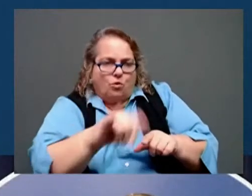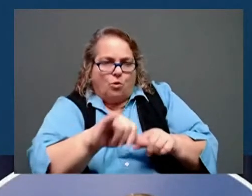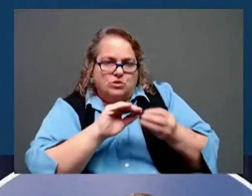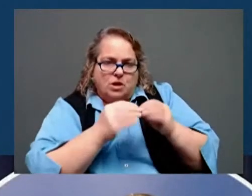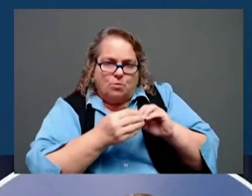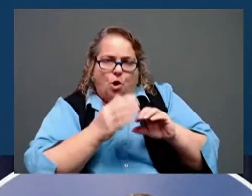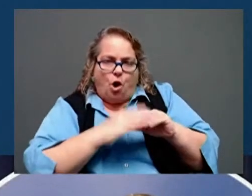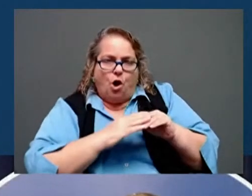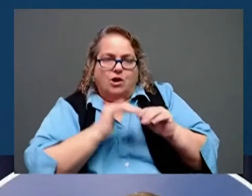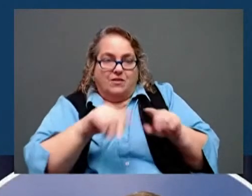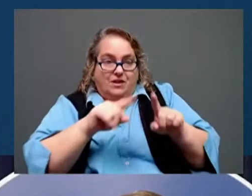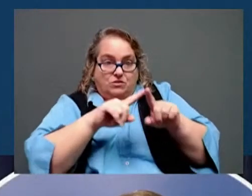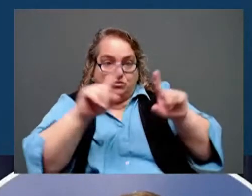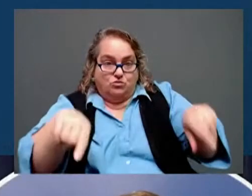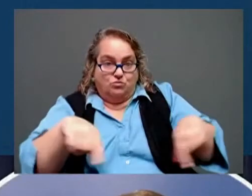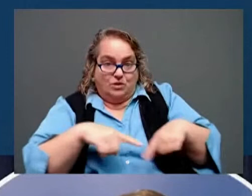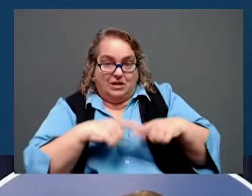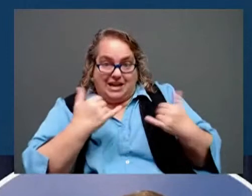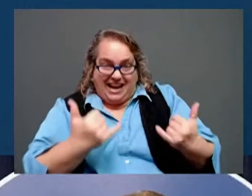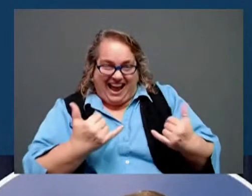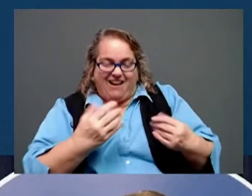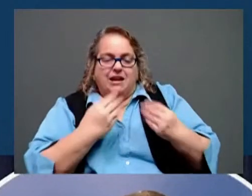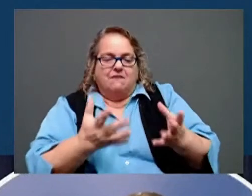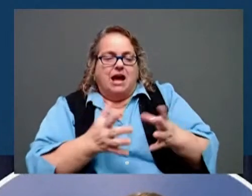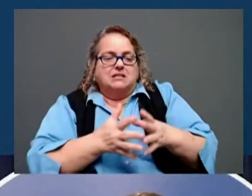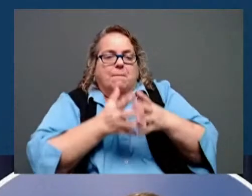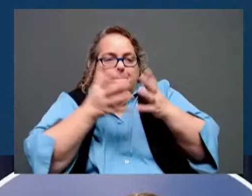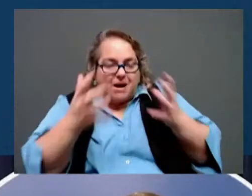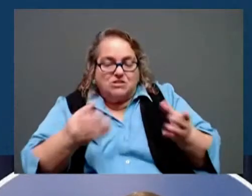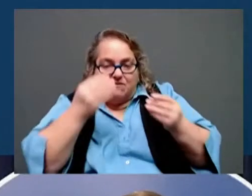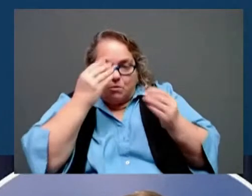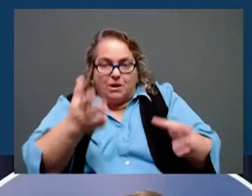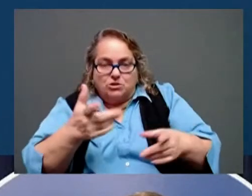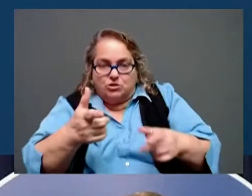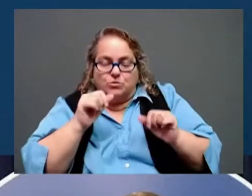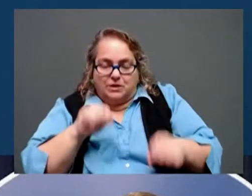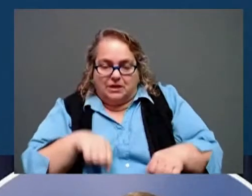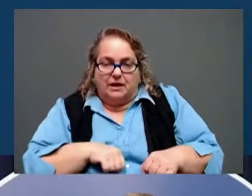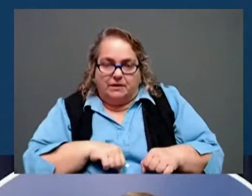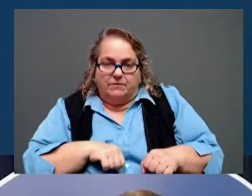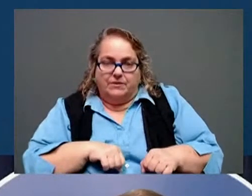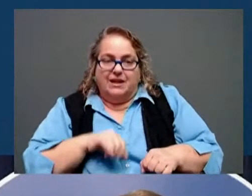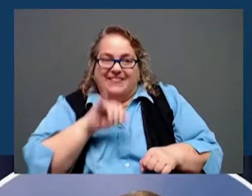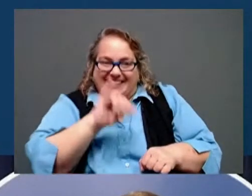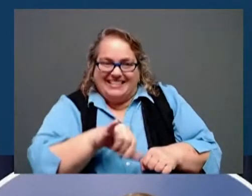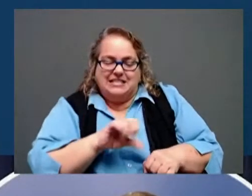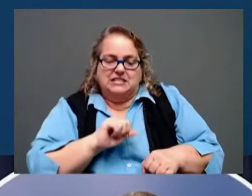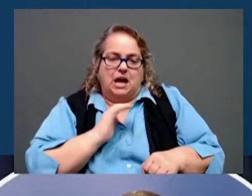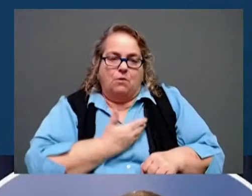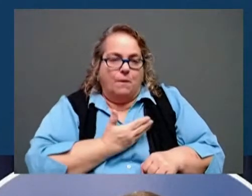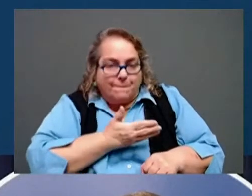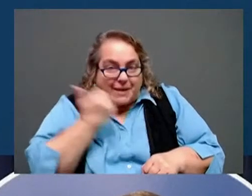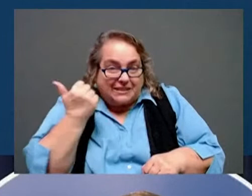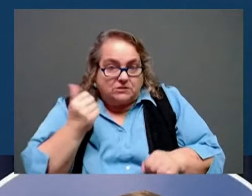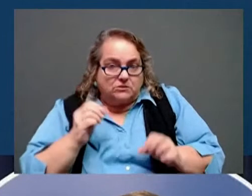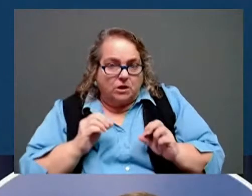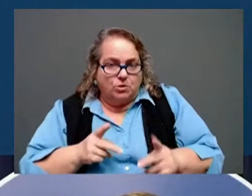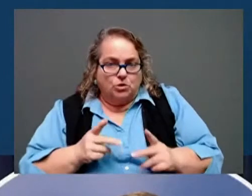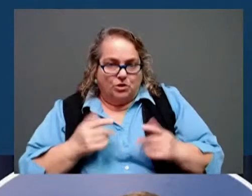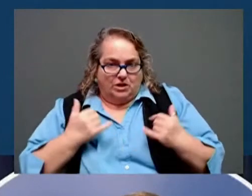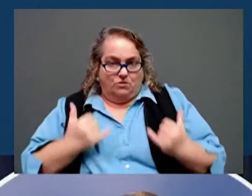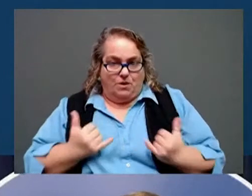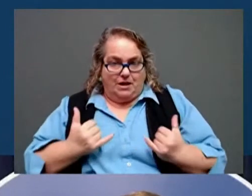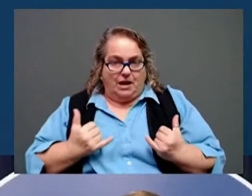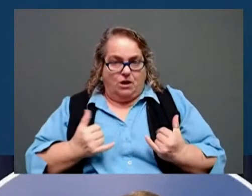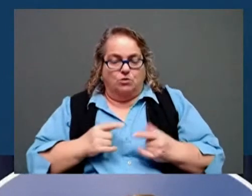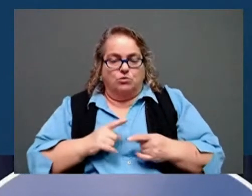right now and give as much information on them as you can. This is our best opportunity right now to go out